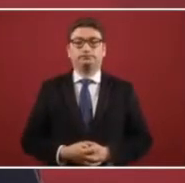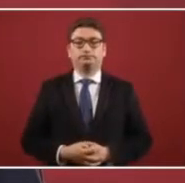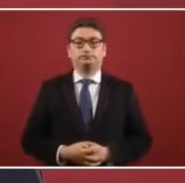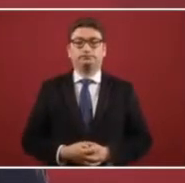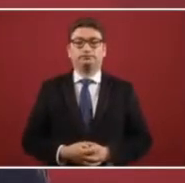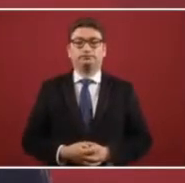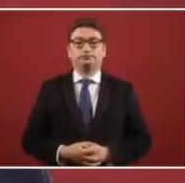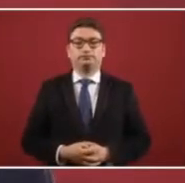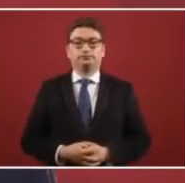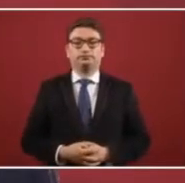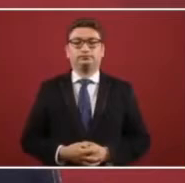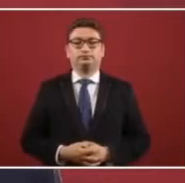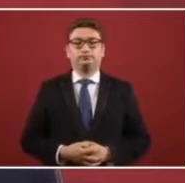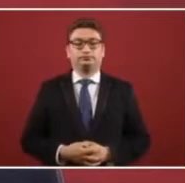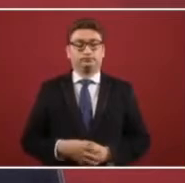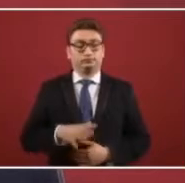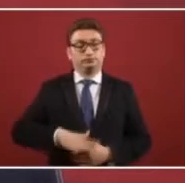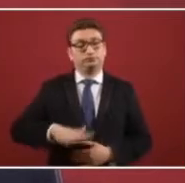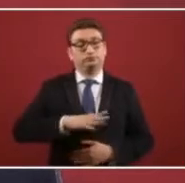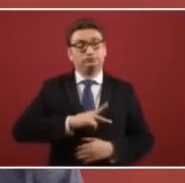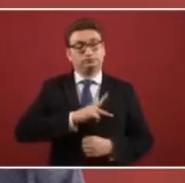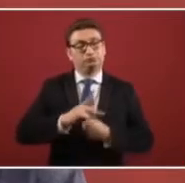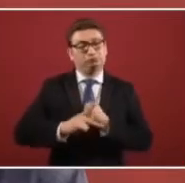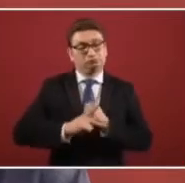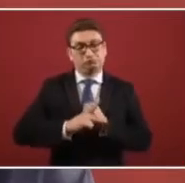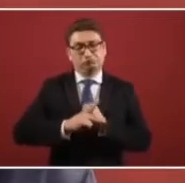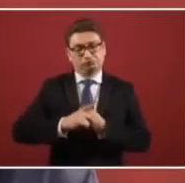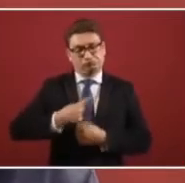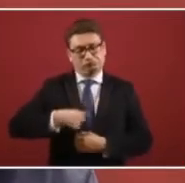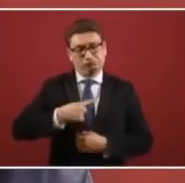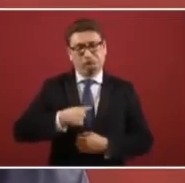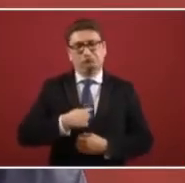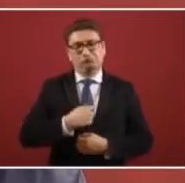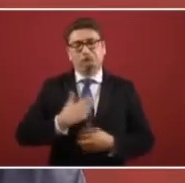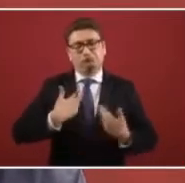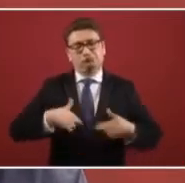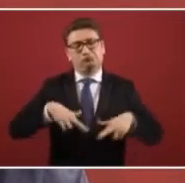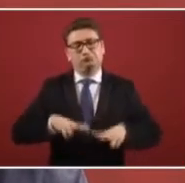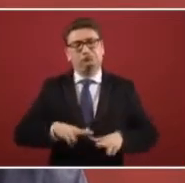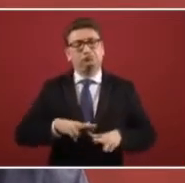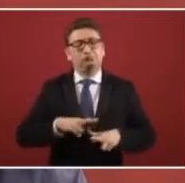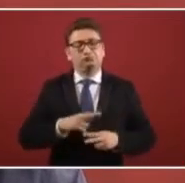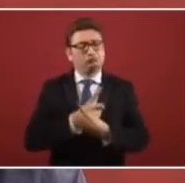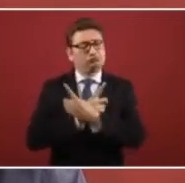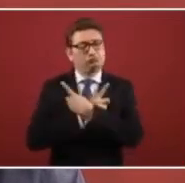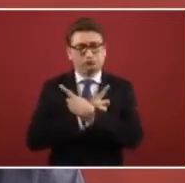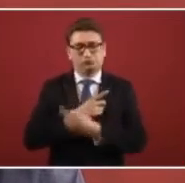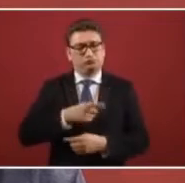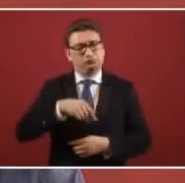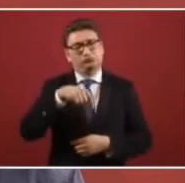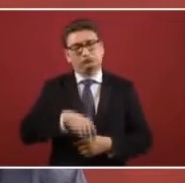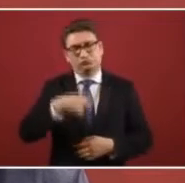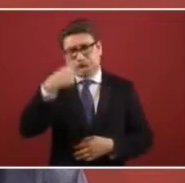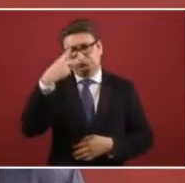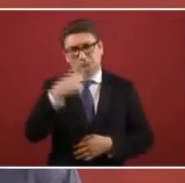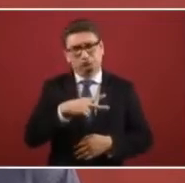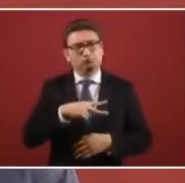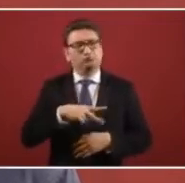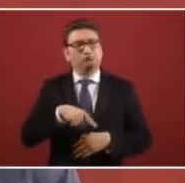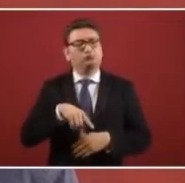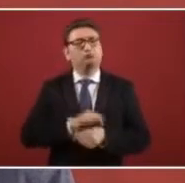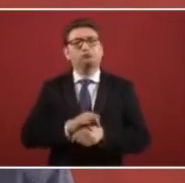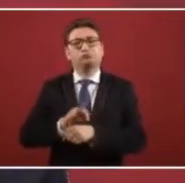with dignity to our country, and we have nothing to be ashamed of. We